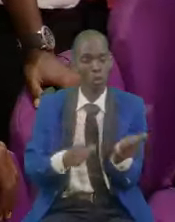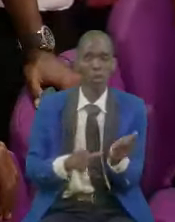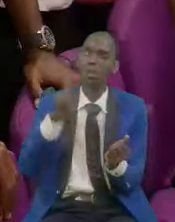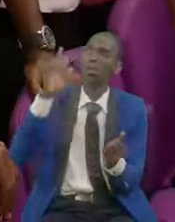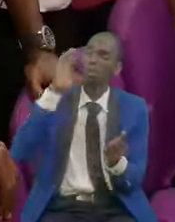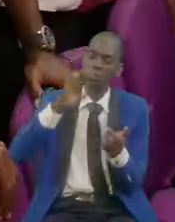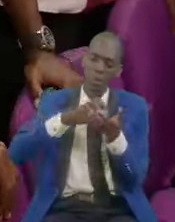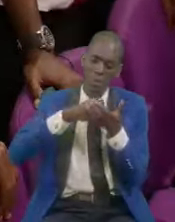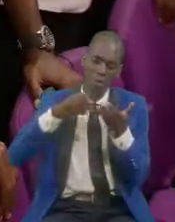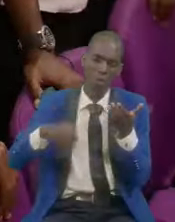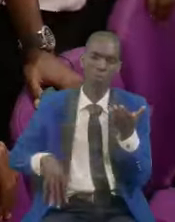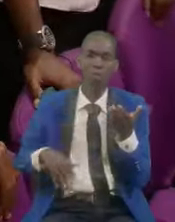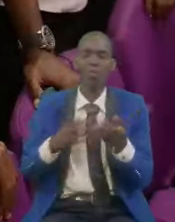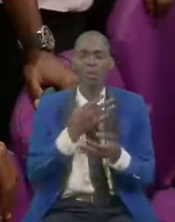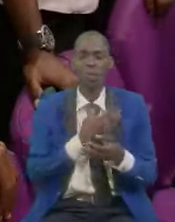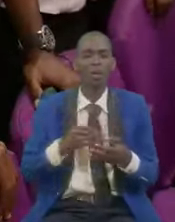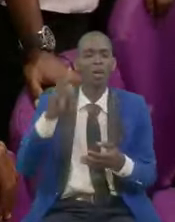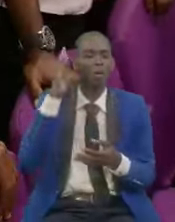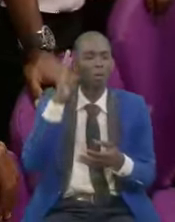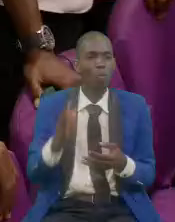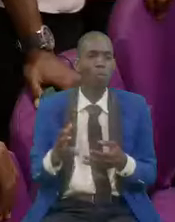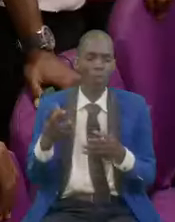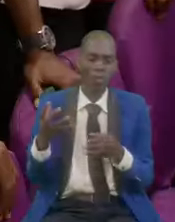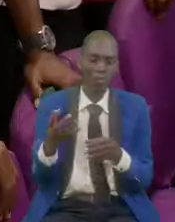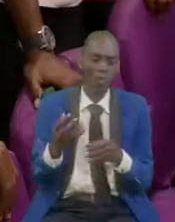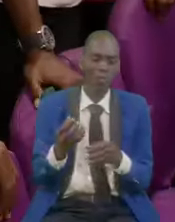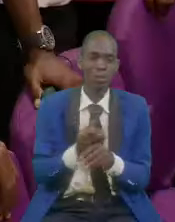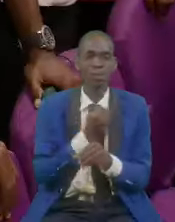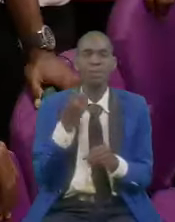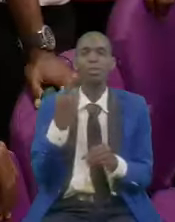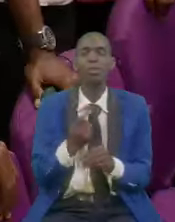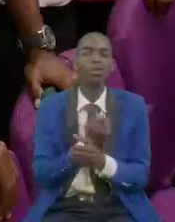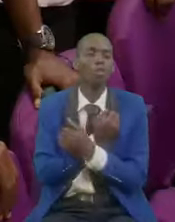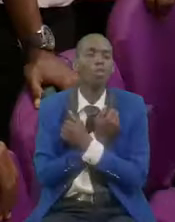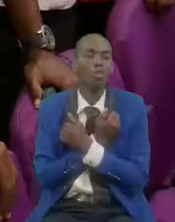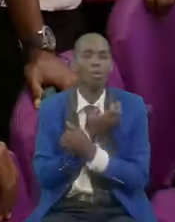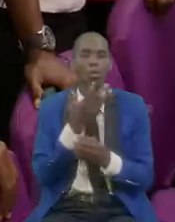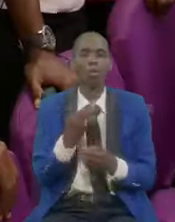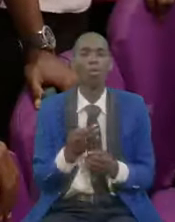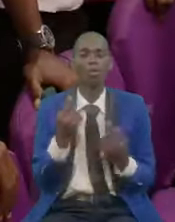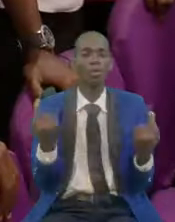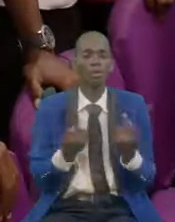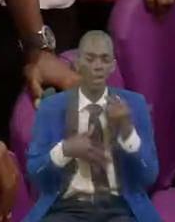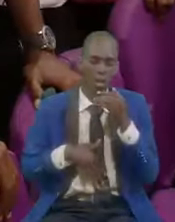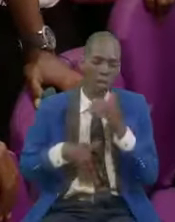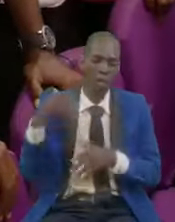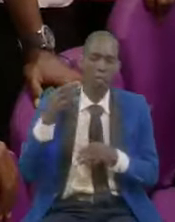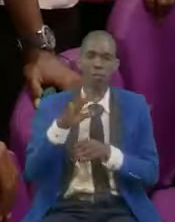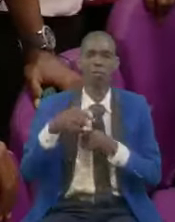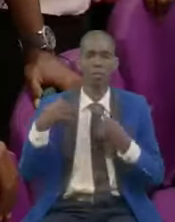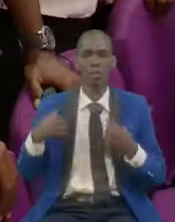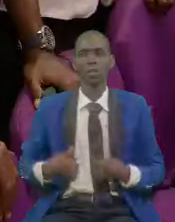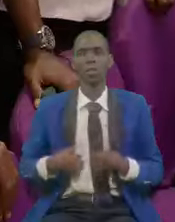away, and He will take the love for sin. Take that away from your heart.